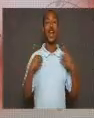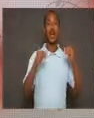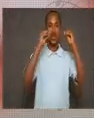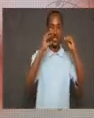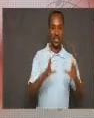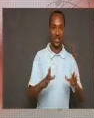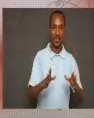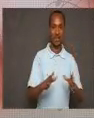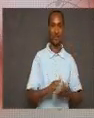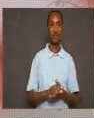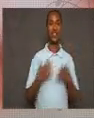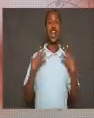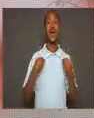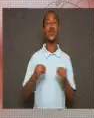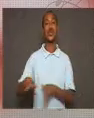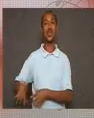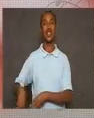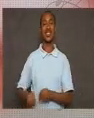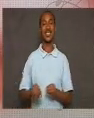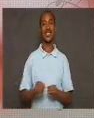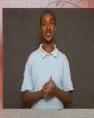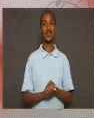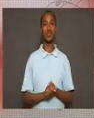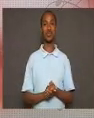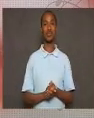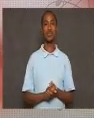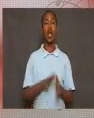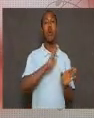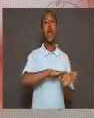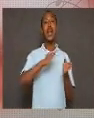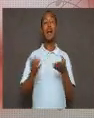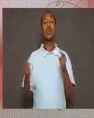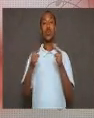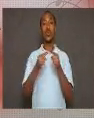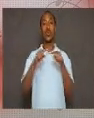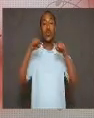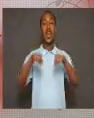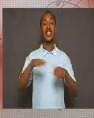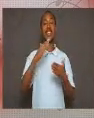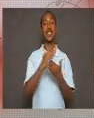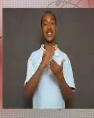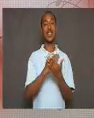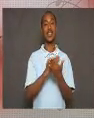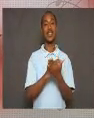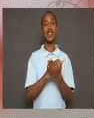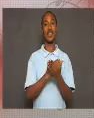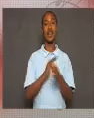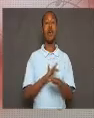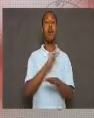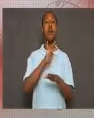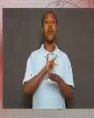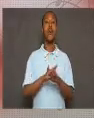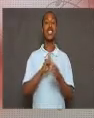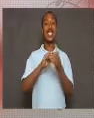Hello, teacher. Hello, students. Welcome to today's lesson